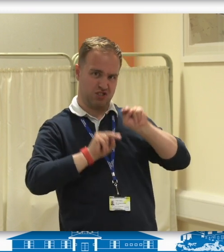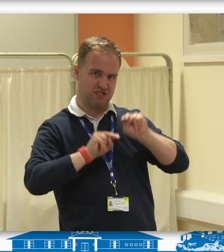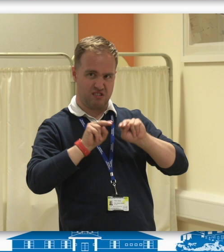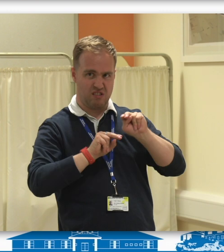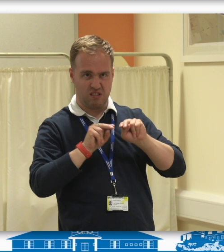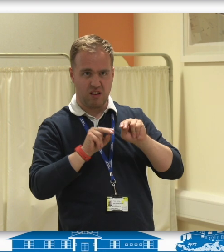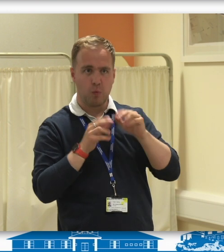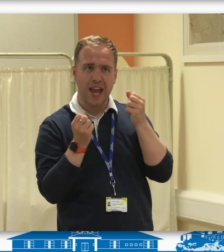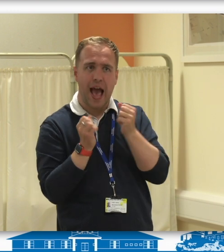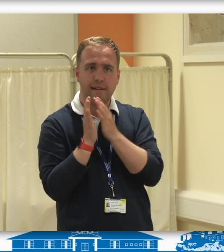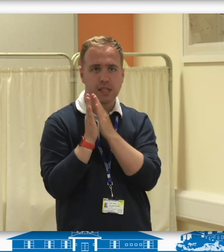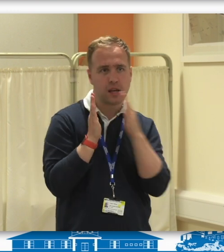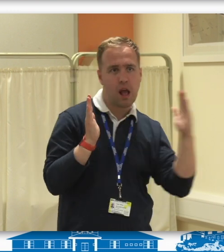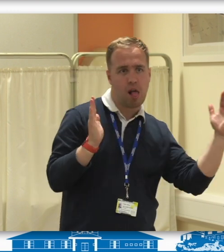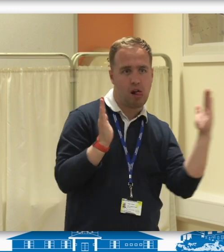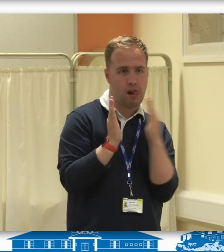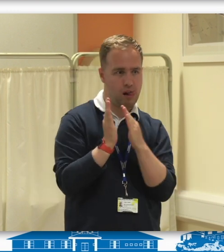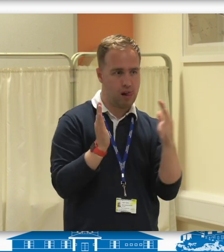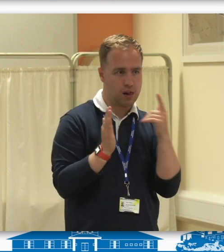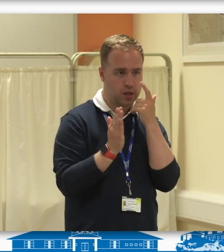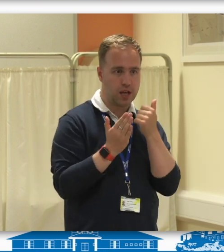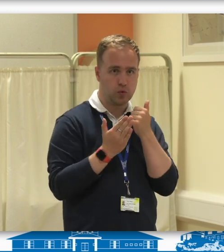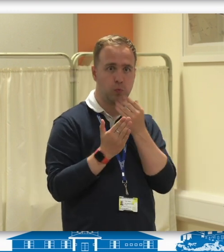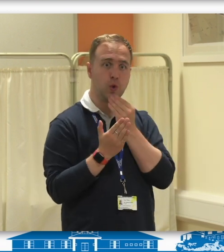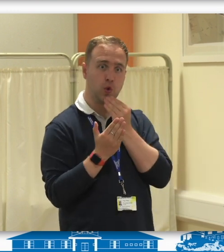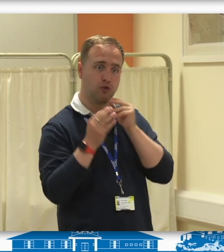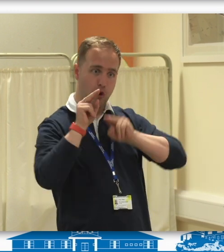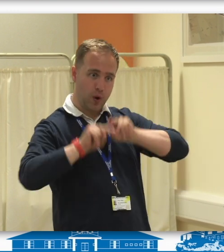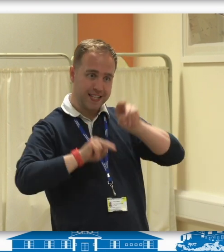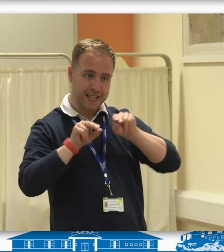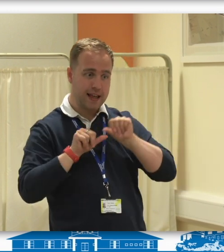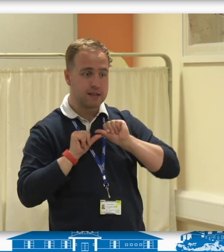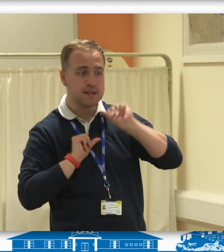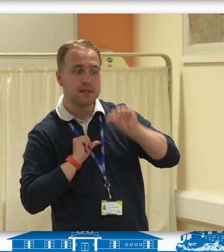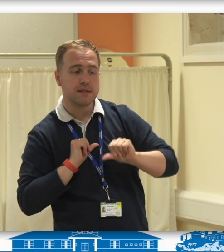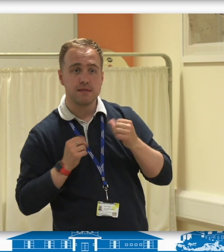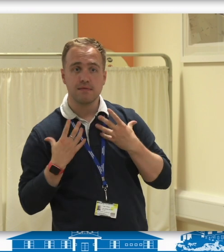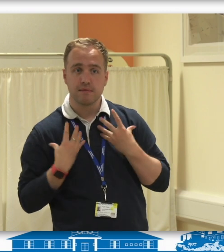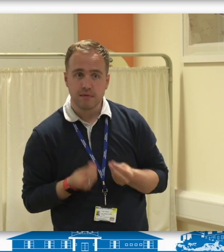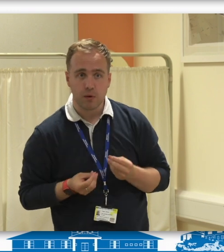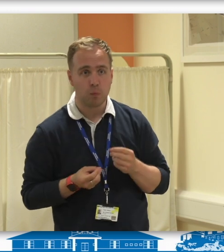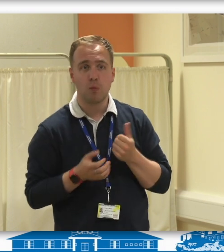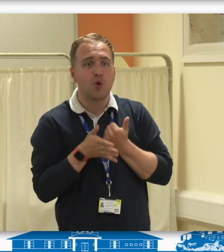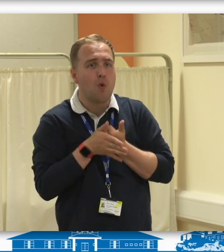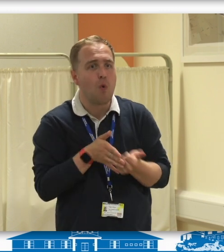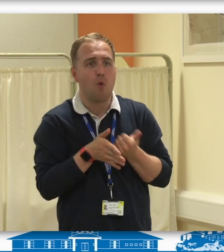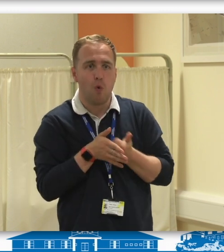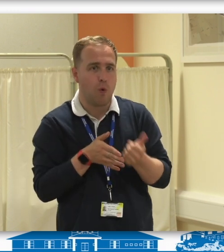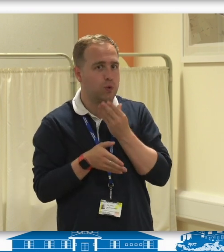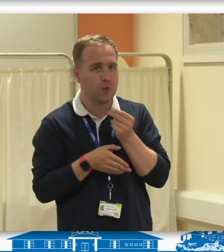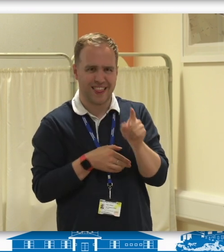There are scales that can assess for post-exertional malaise. We don't routinely use those at the